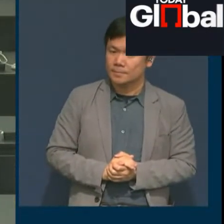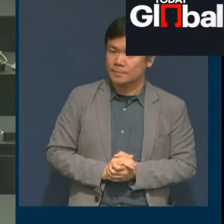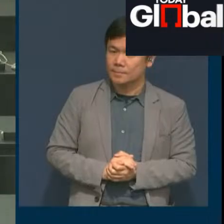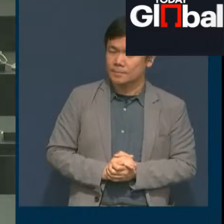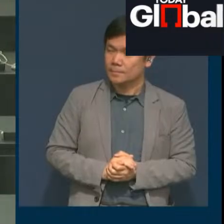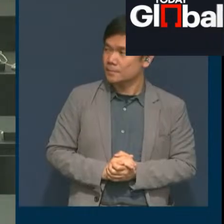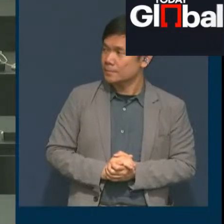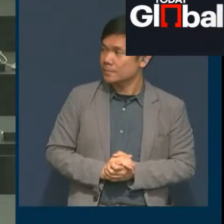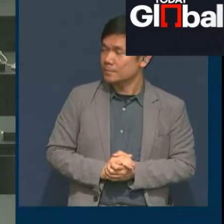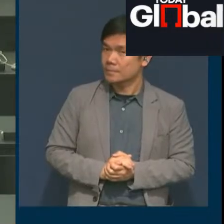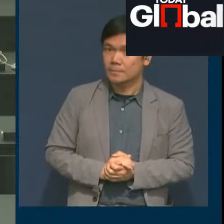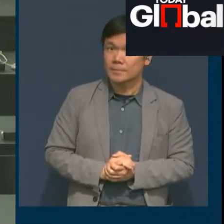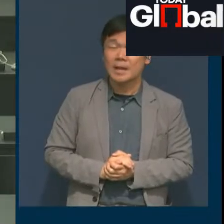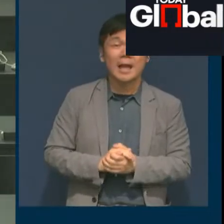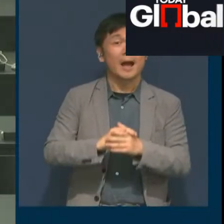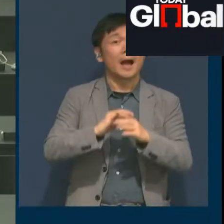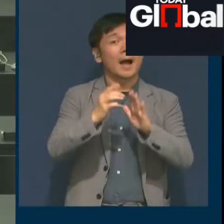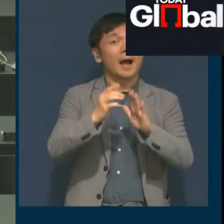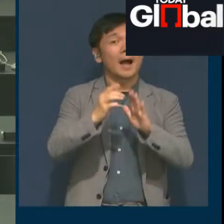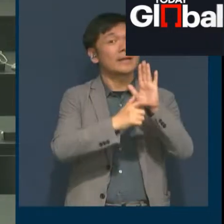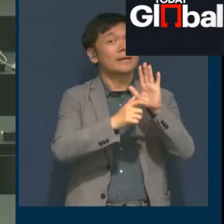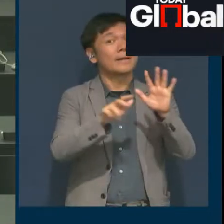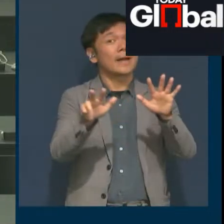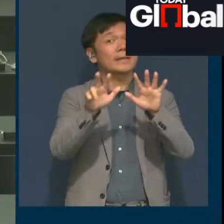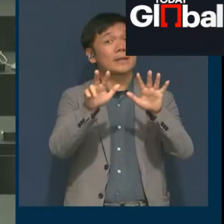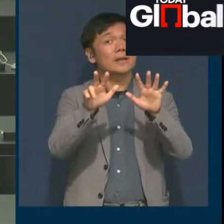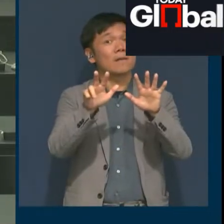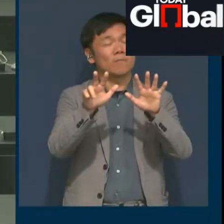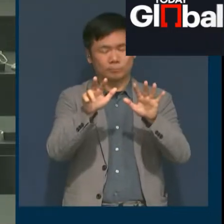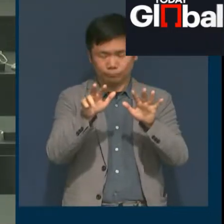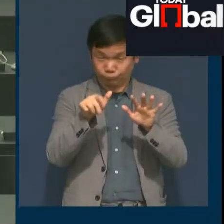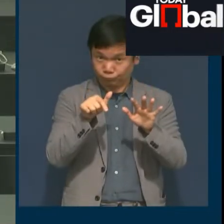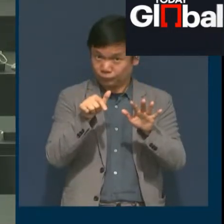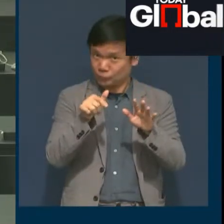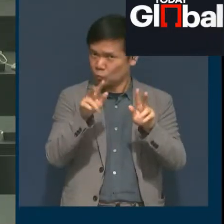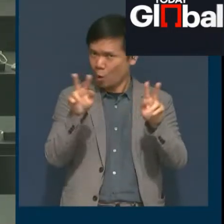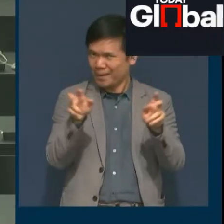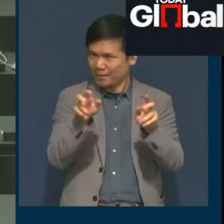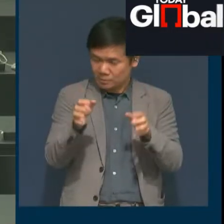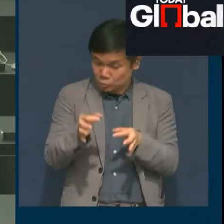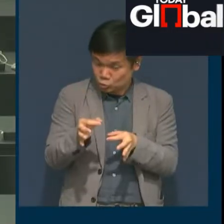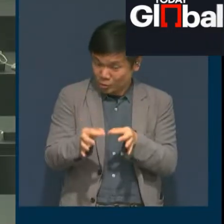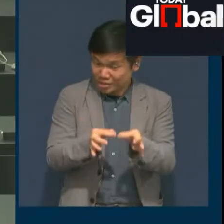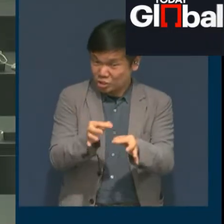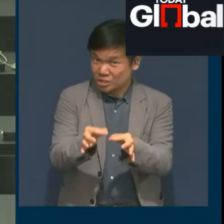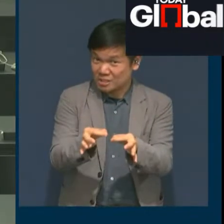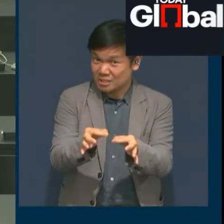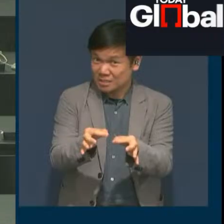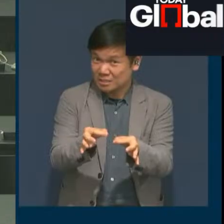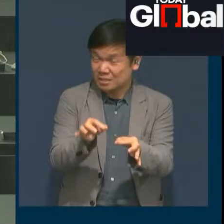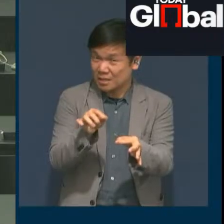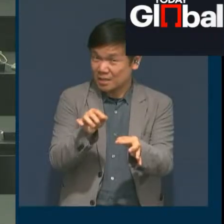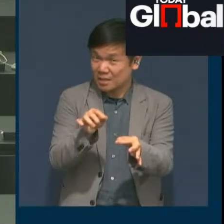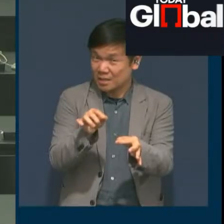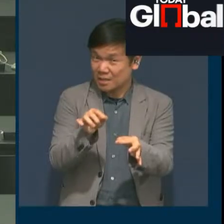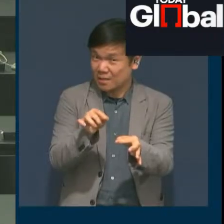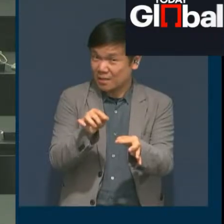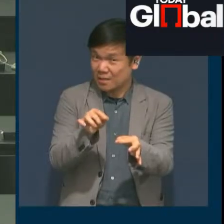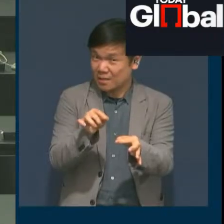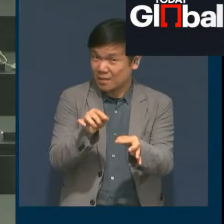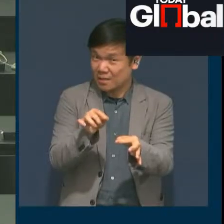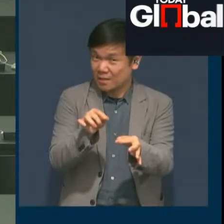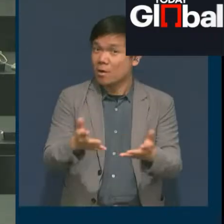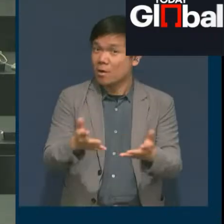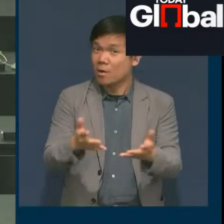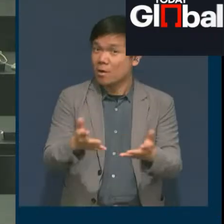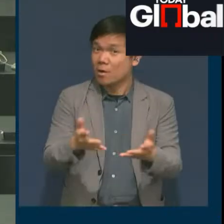On Article 8, strategies that were adopted in the area of